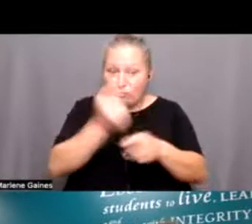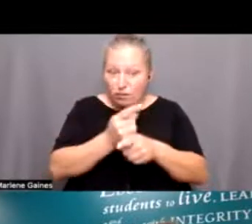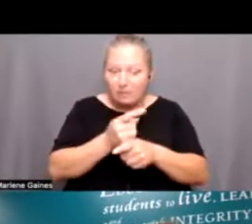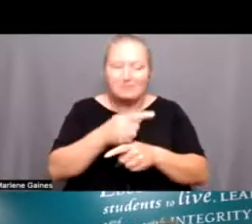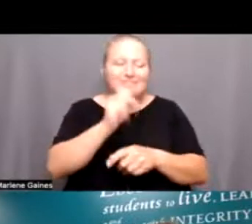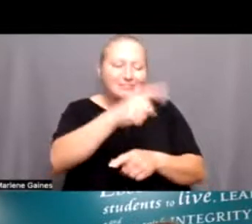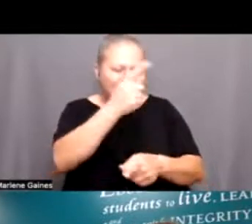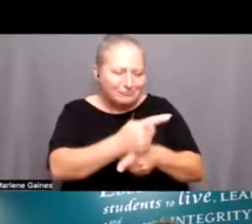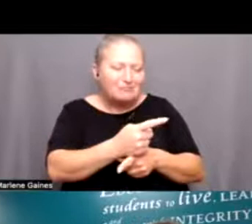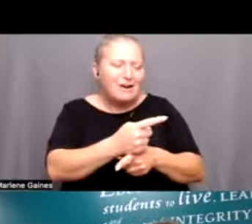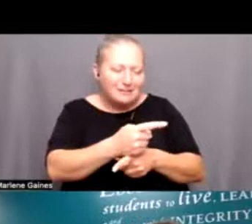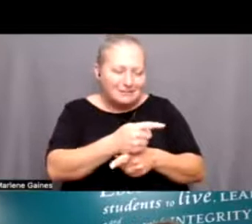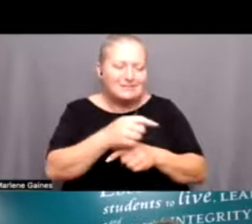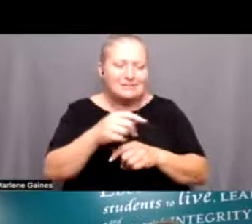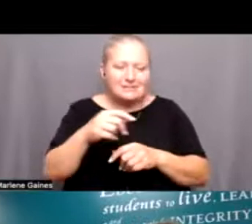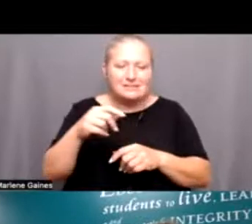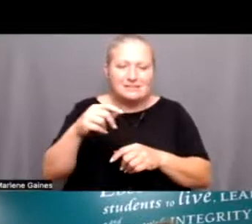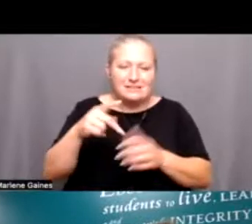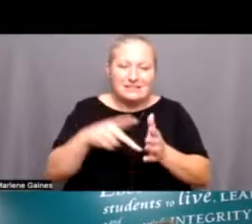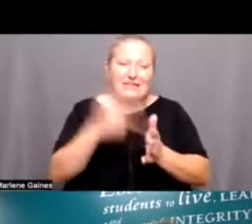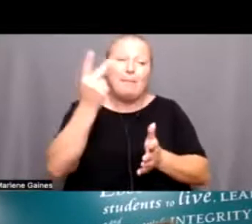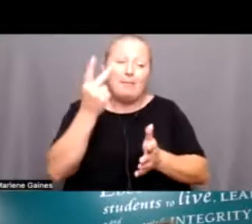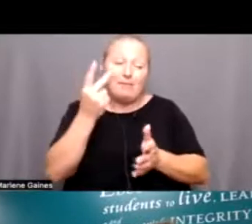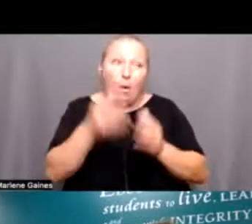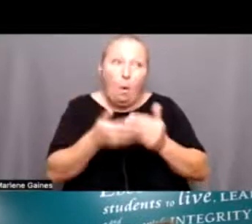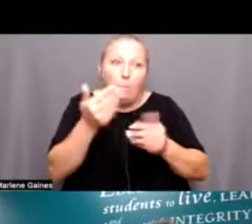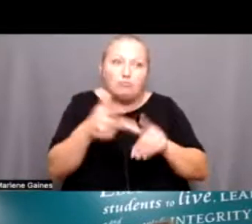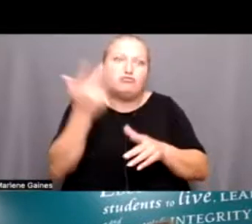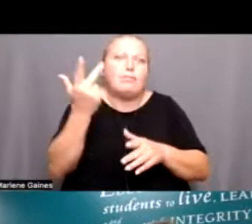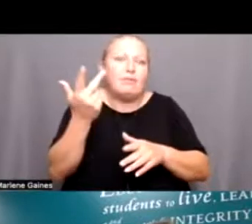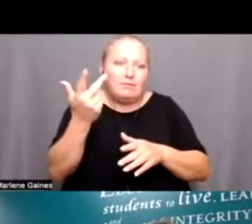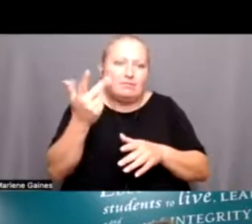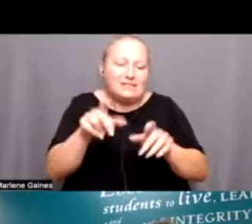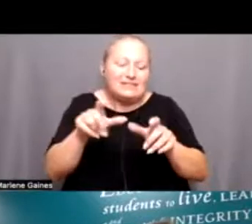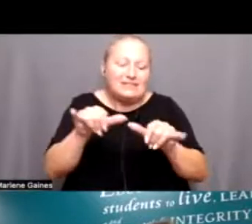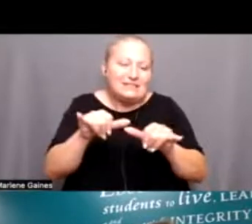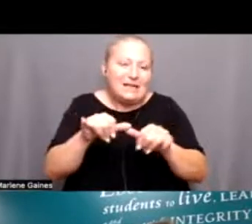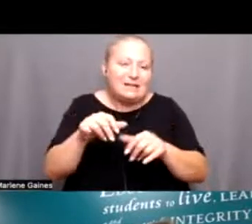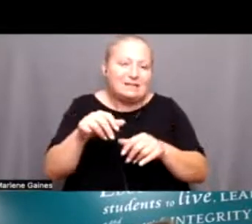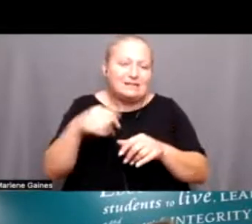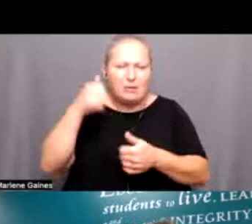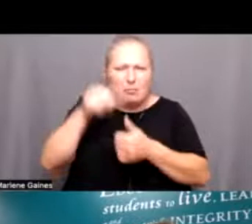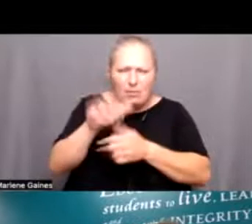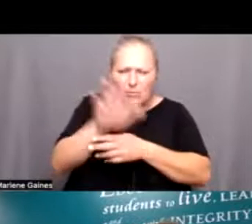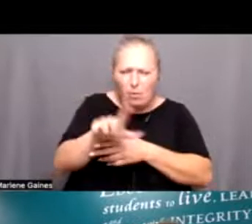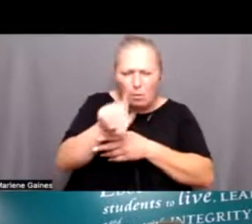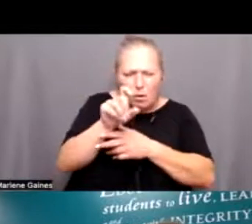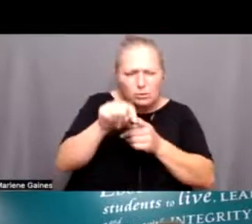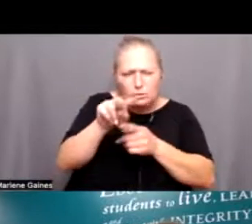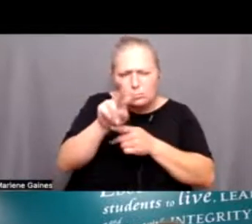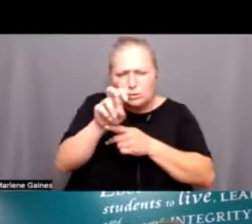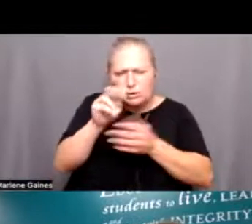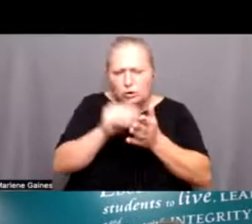That's correct. Okay, I think it was doubled, if not almost tripled. Yes. From what I recall, it was either 100 or 200 students that we